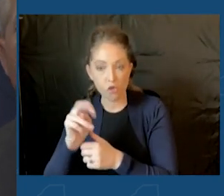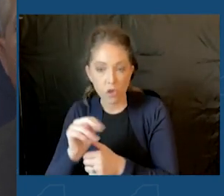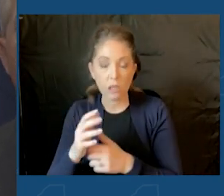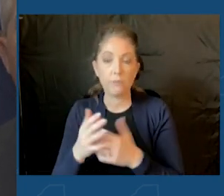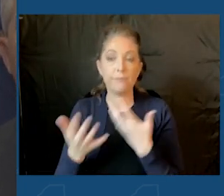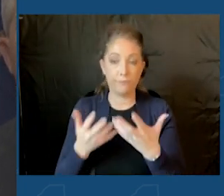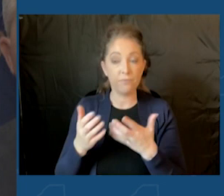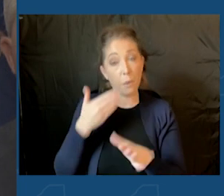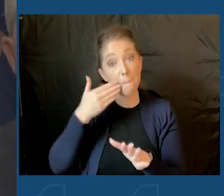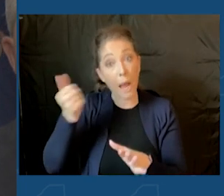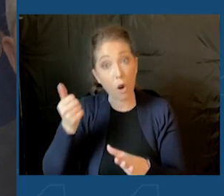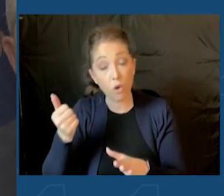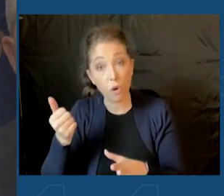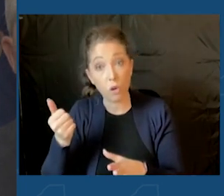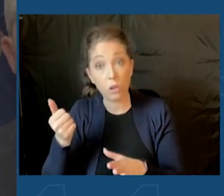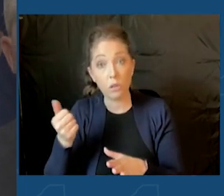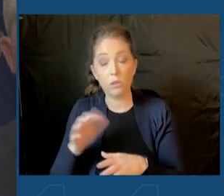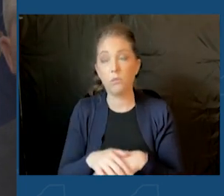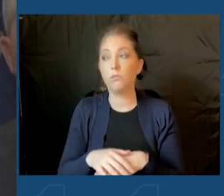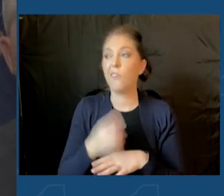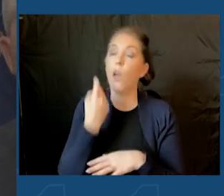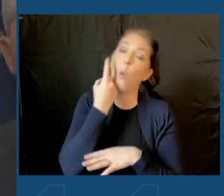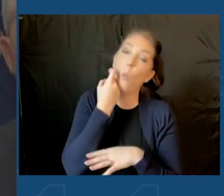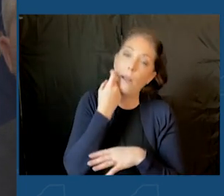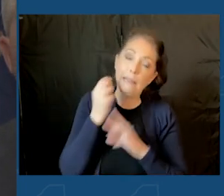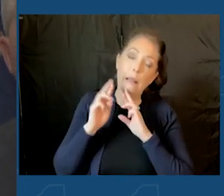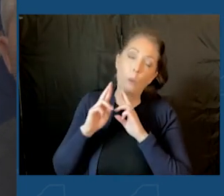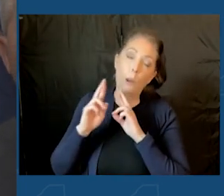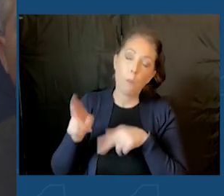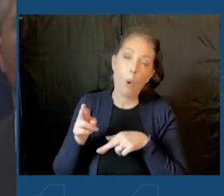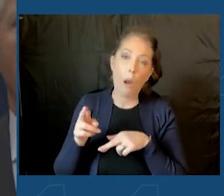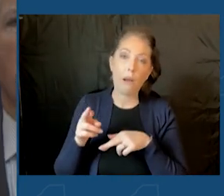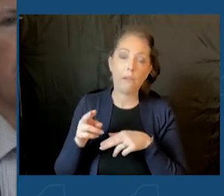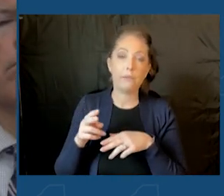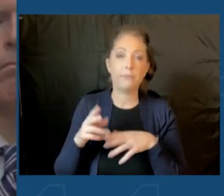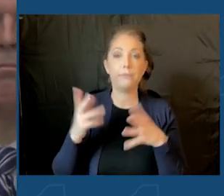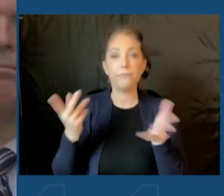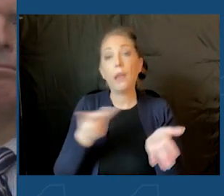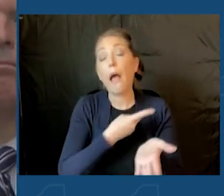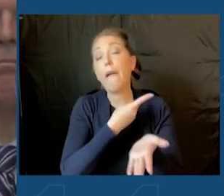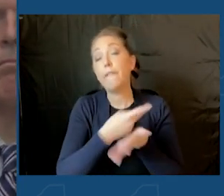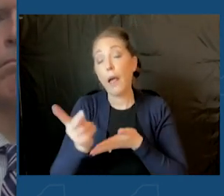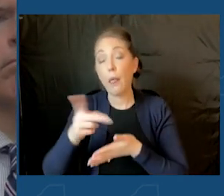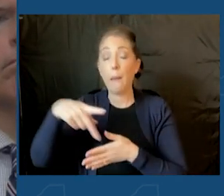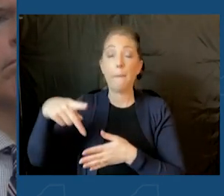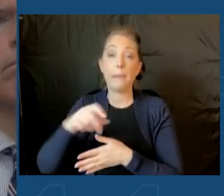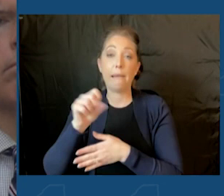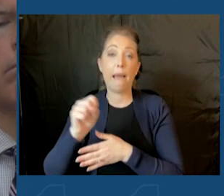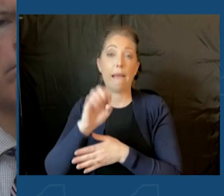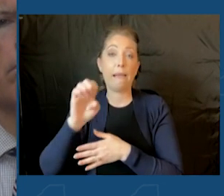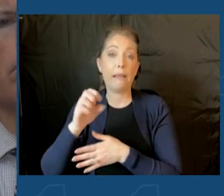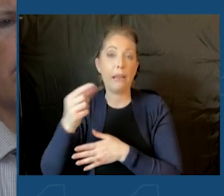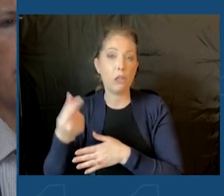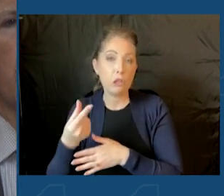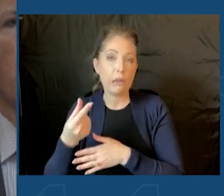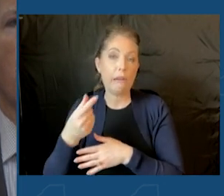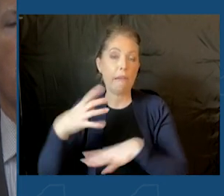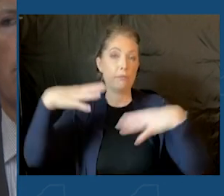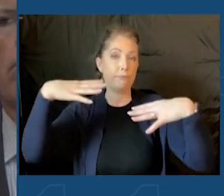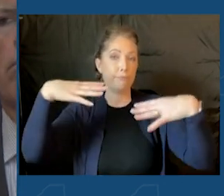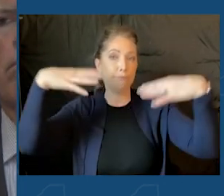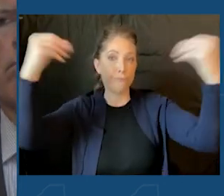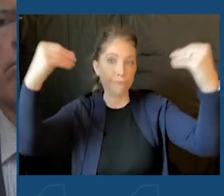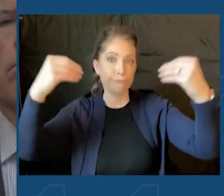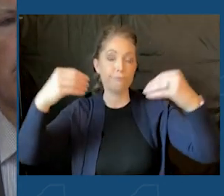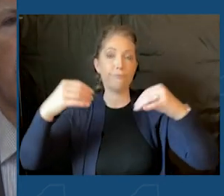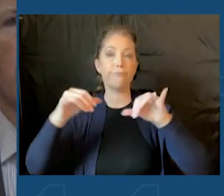Obviously, there's been recent reporting about the failure of PSE&G's outage management system during Tropical